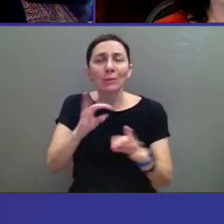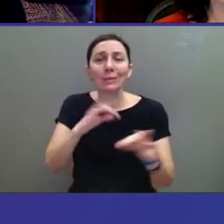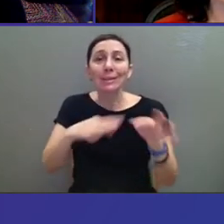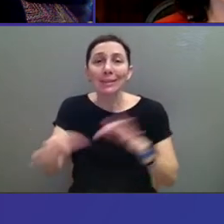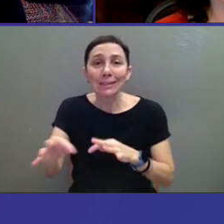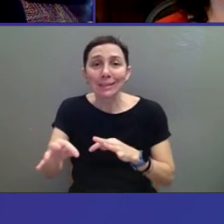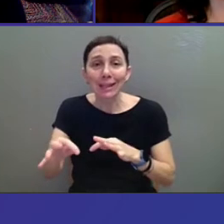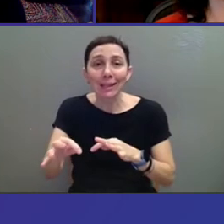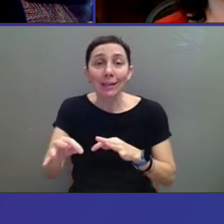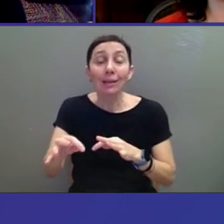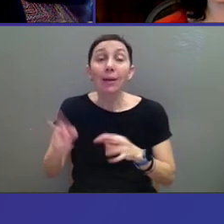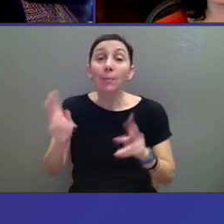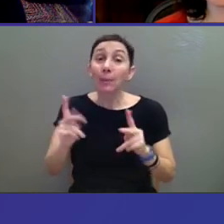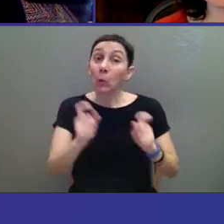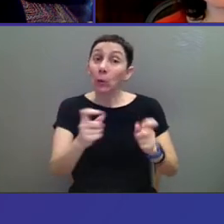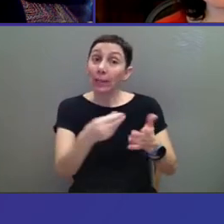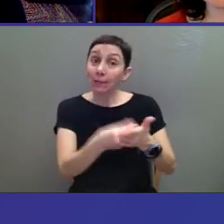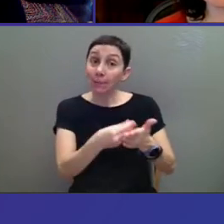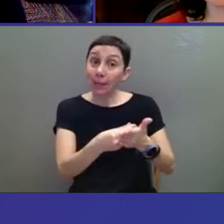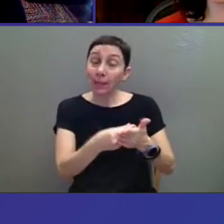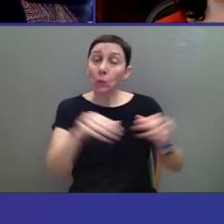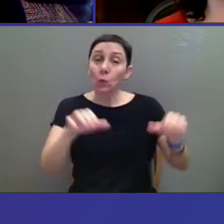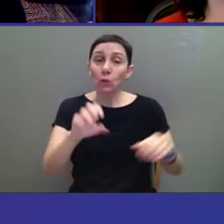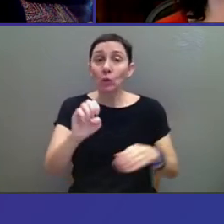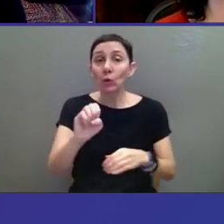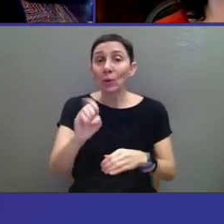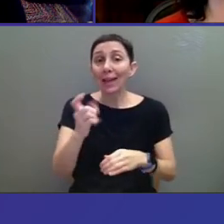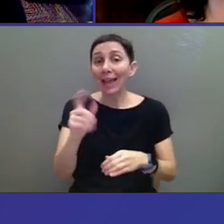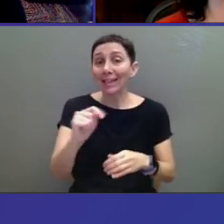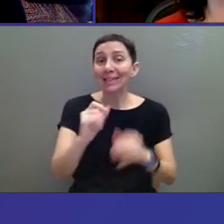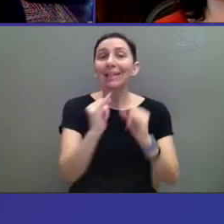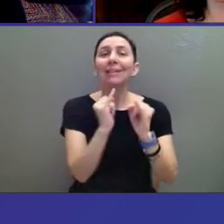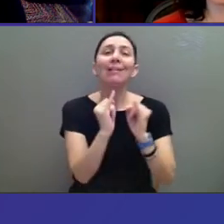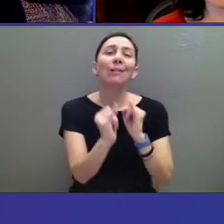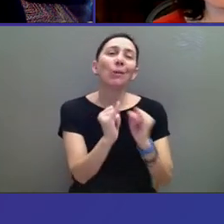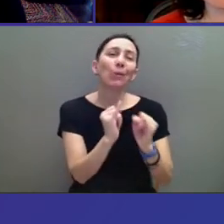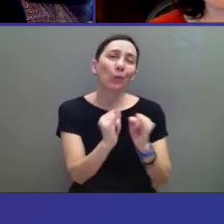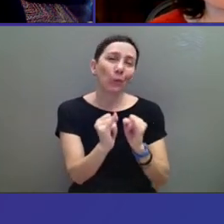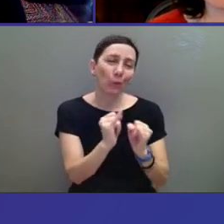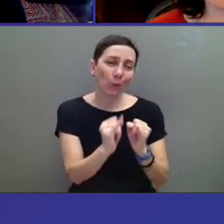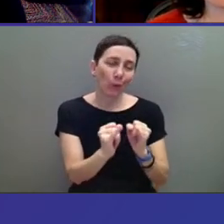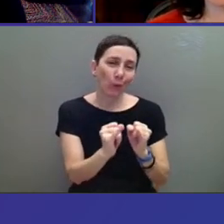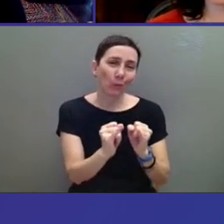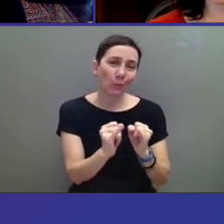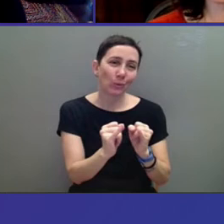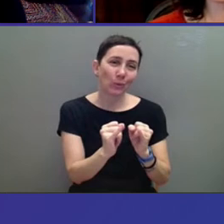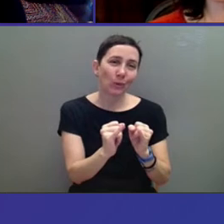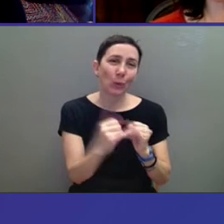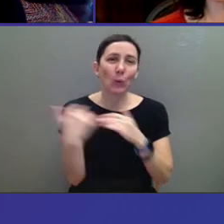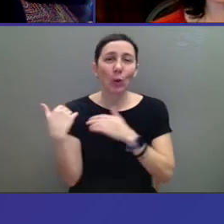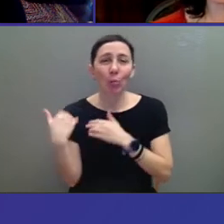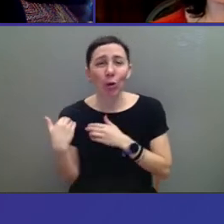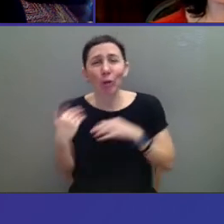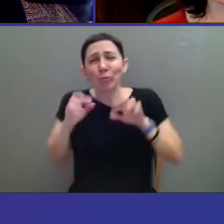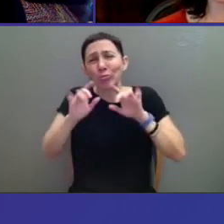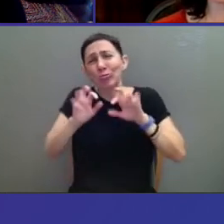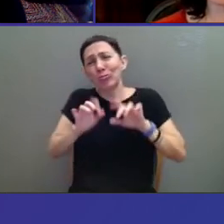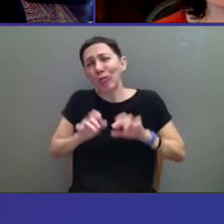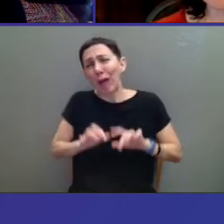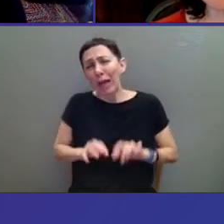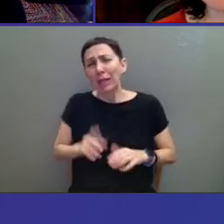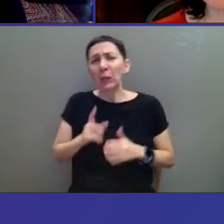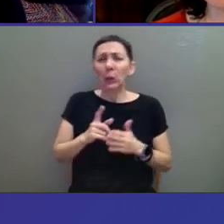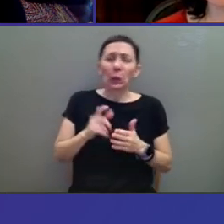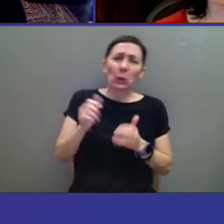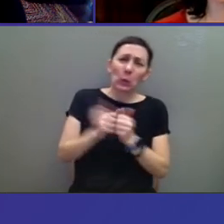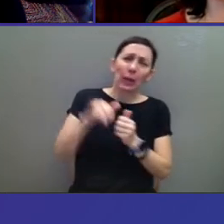with grantees. So it relieves a large work burden from them not to have to write a long